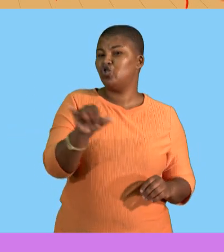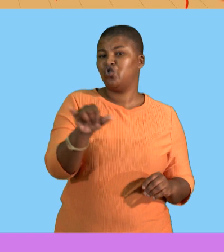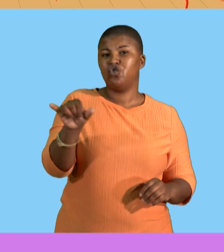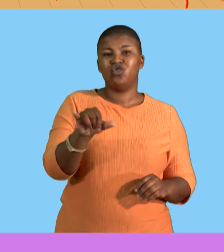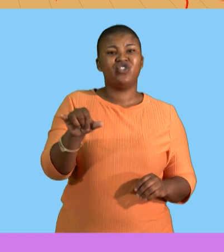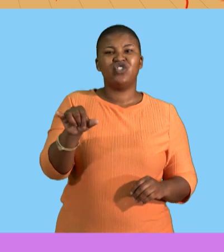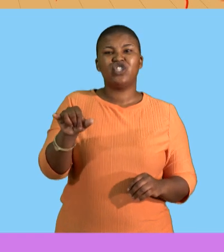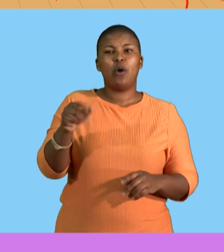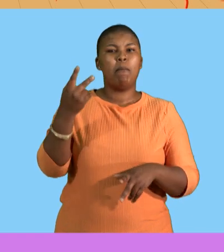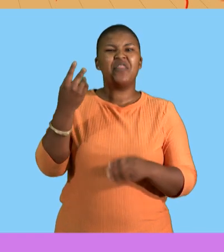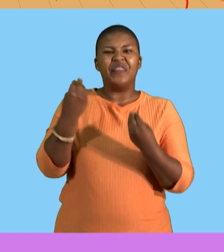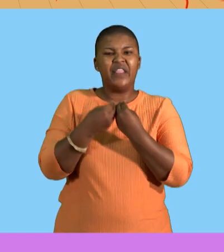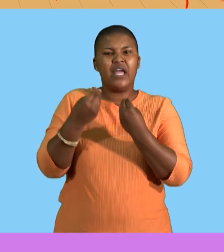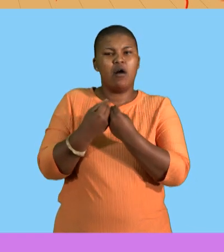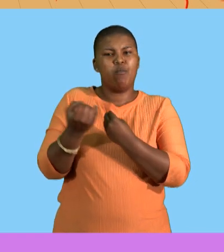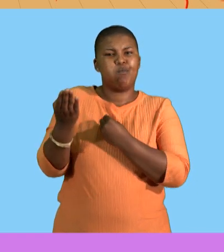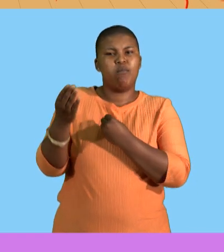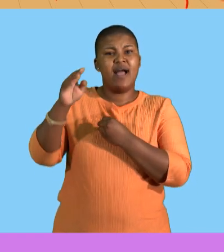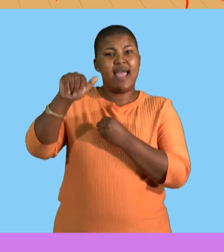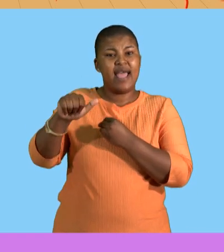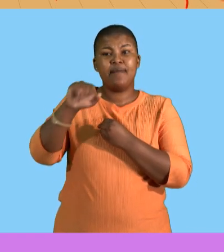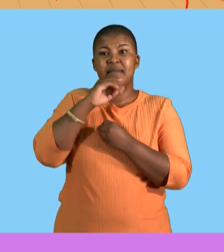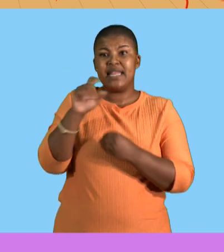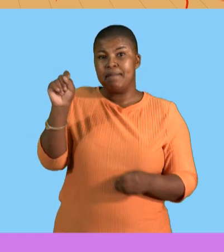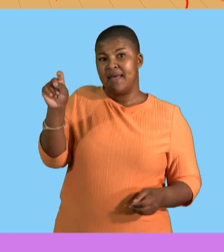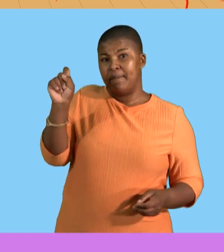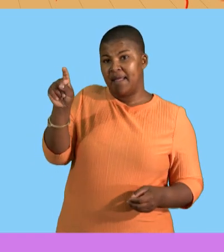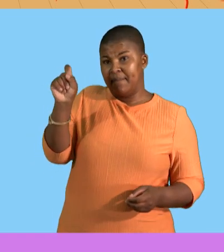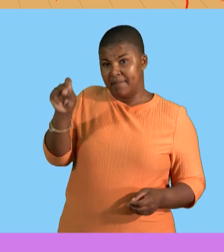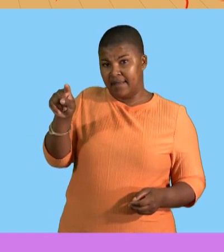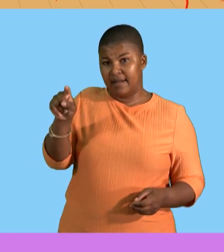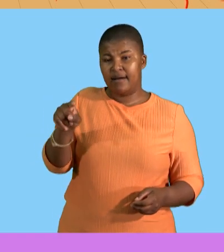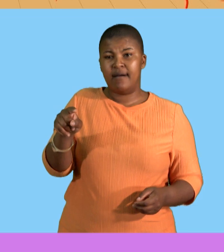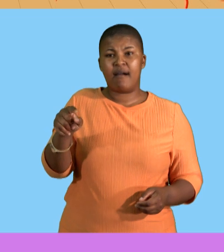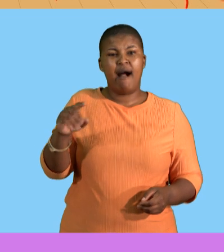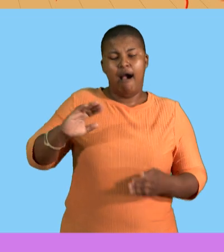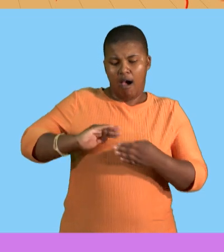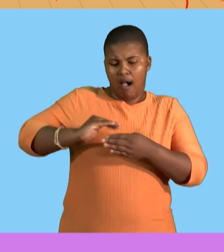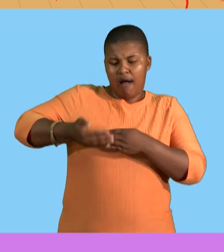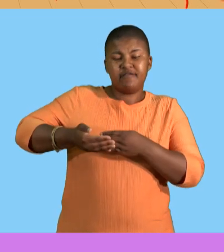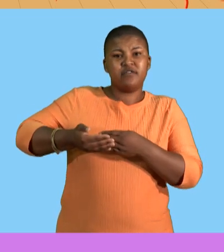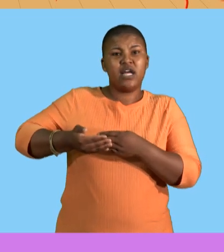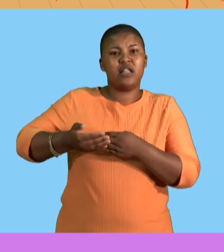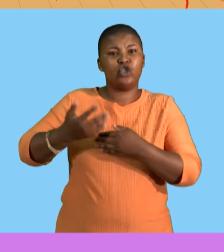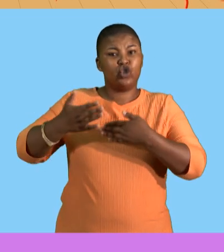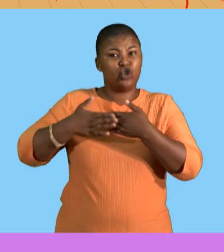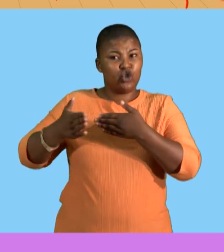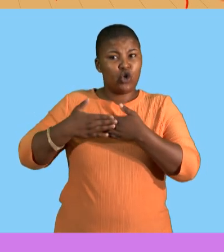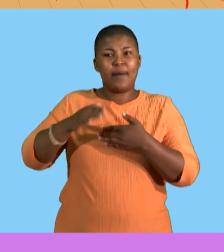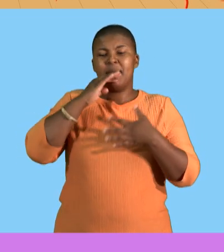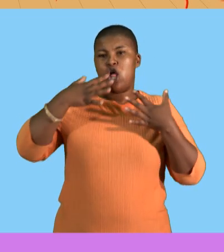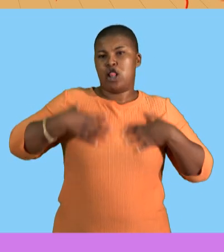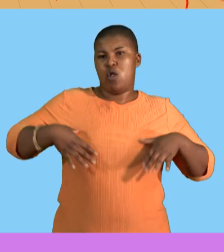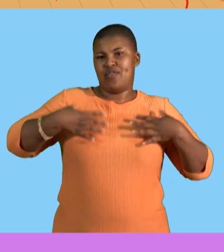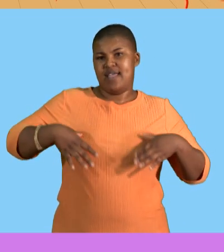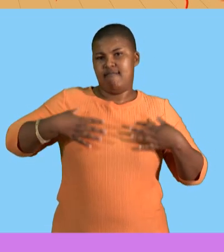area A, that is this area, directly behind the door, and that is a clothing